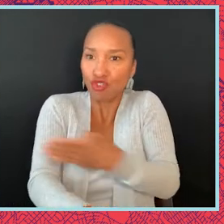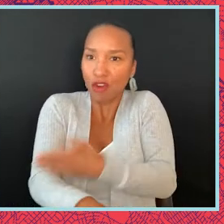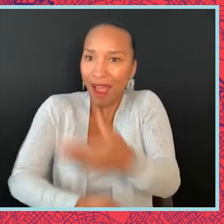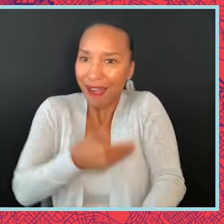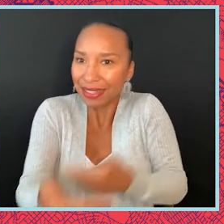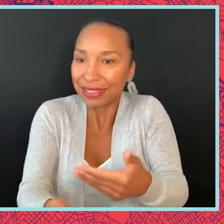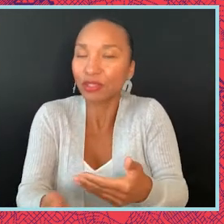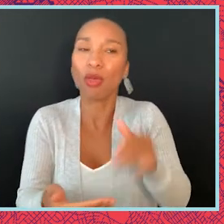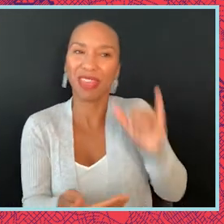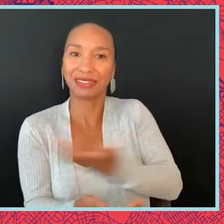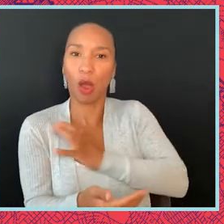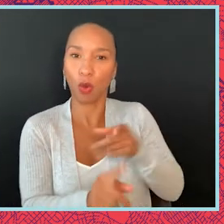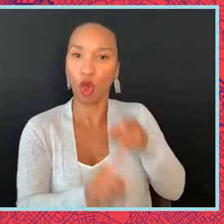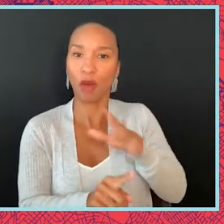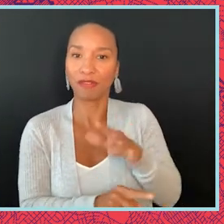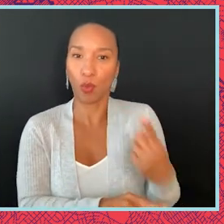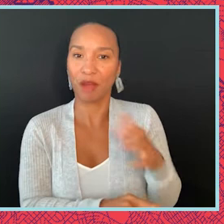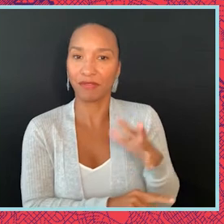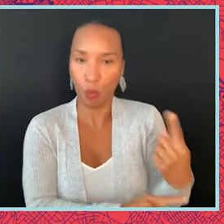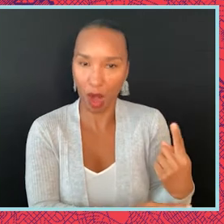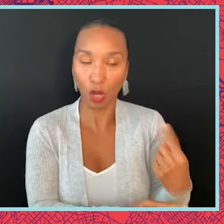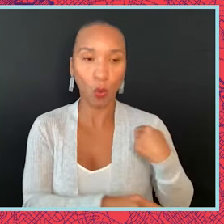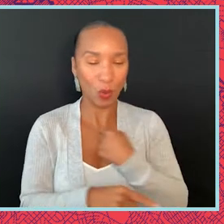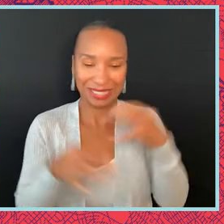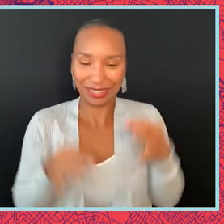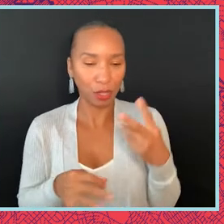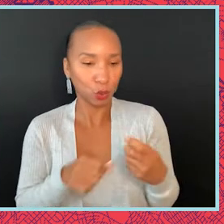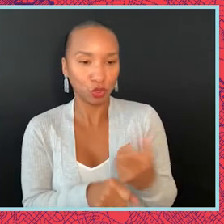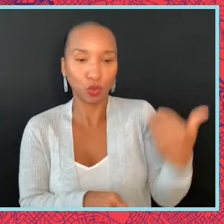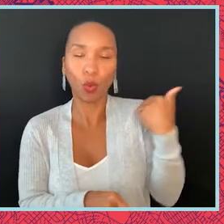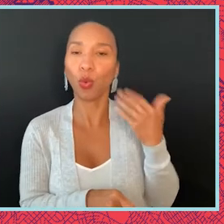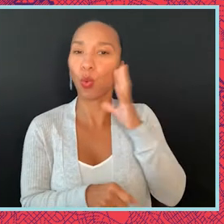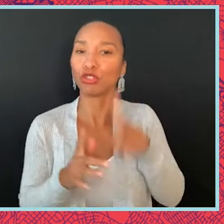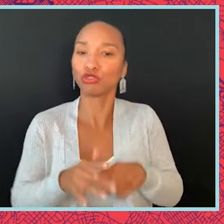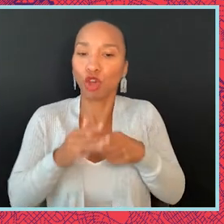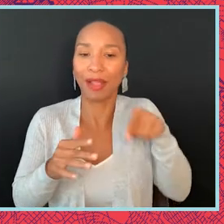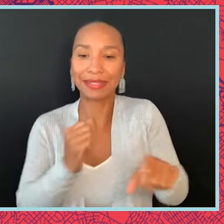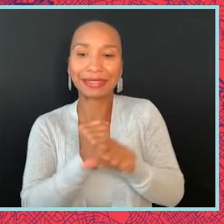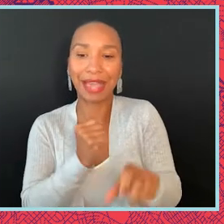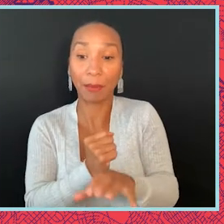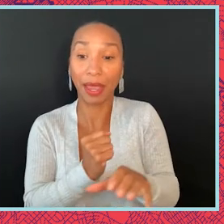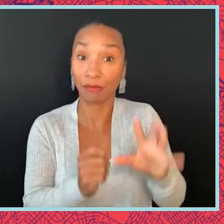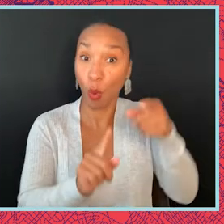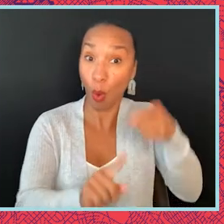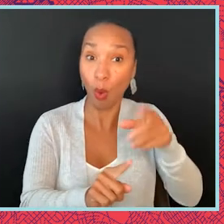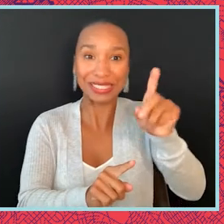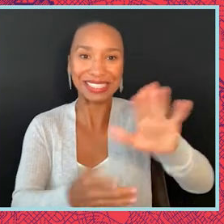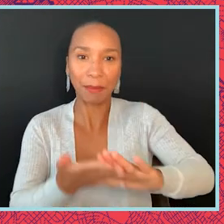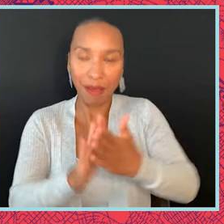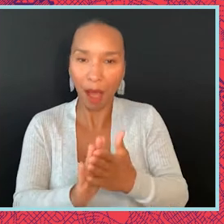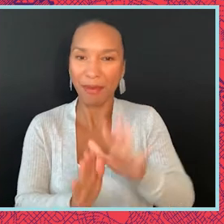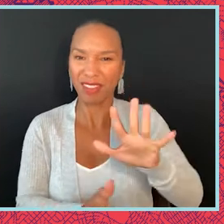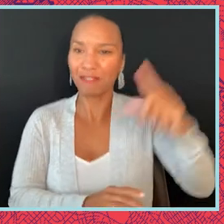what 51 for 51 is about. We said 2 years ago that we were going to start this campaign to make DC the 51st state with